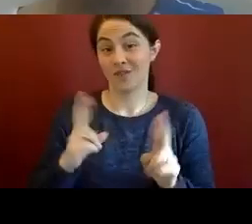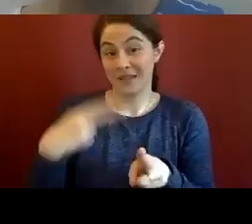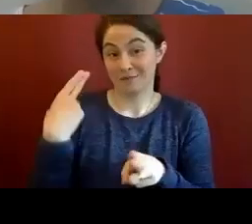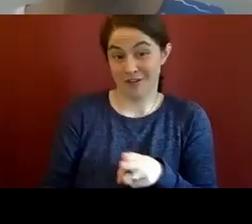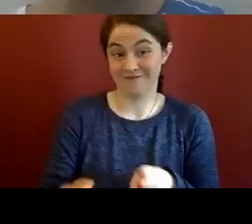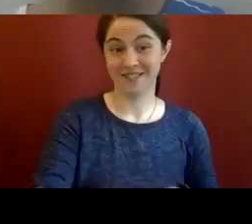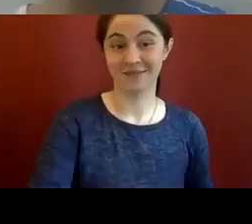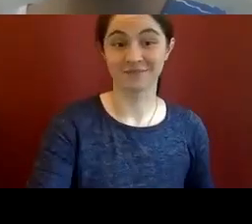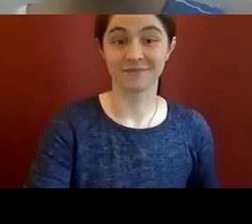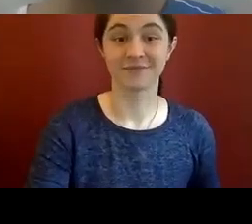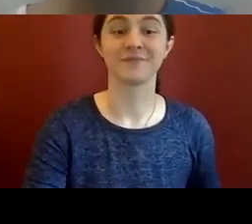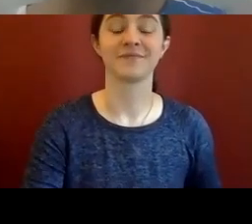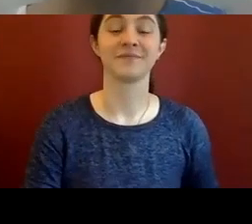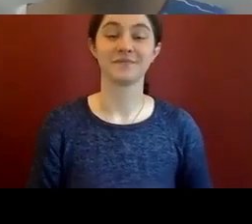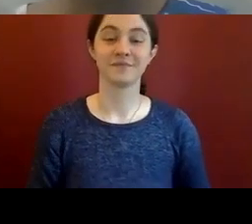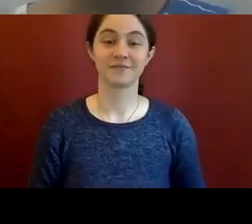slide.